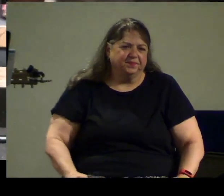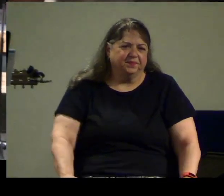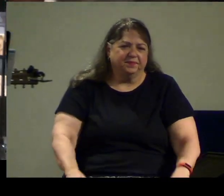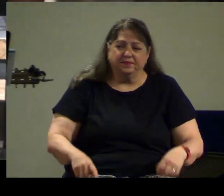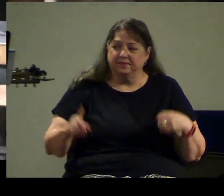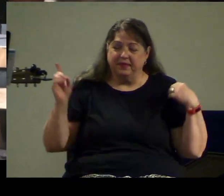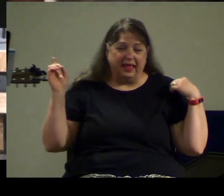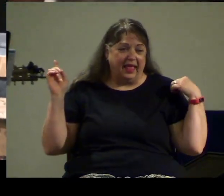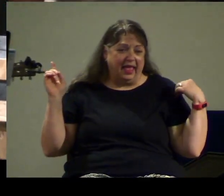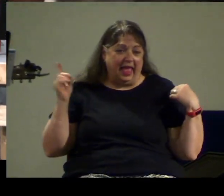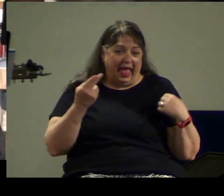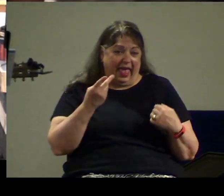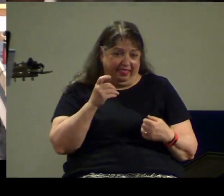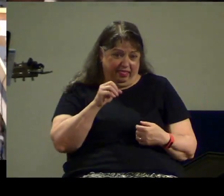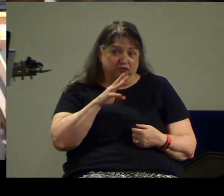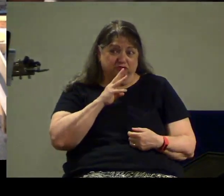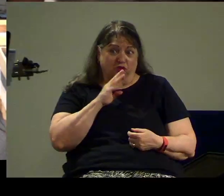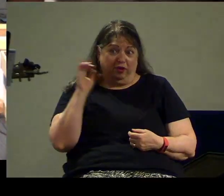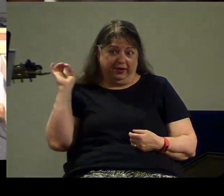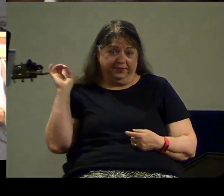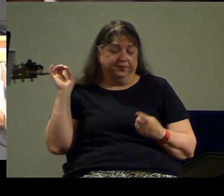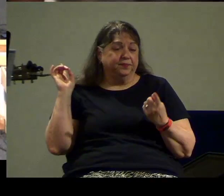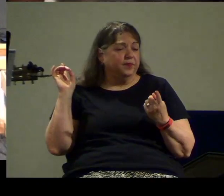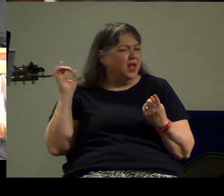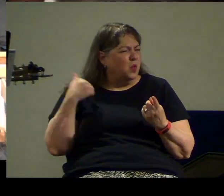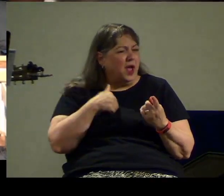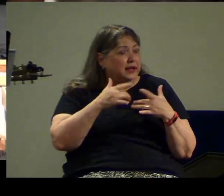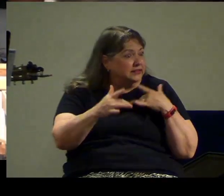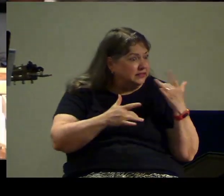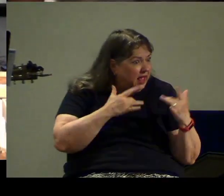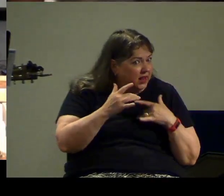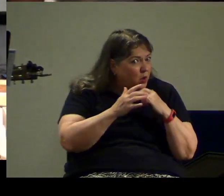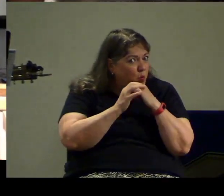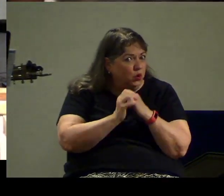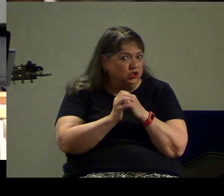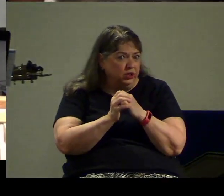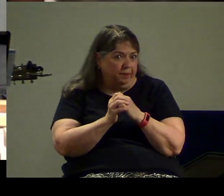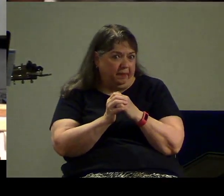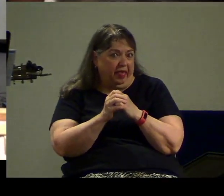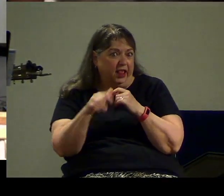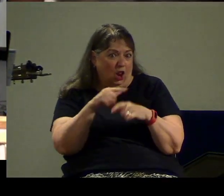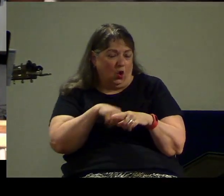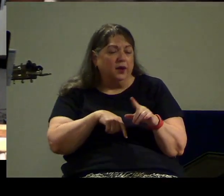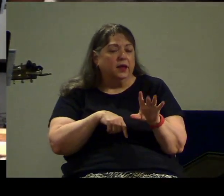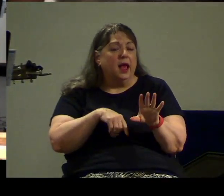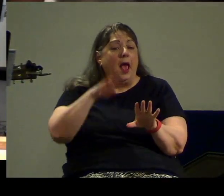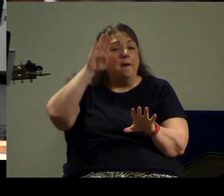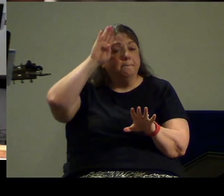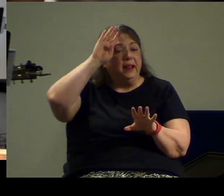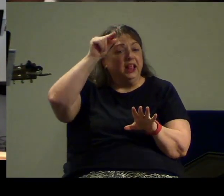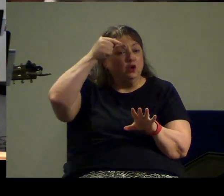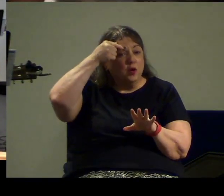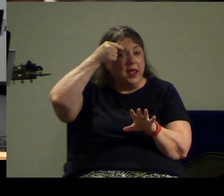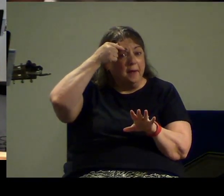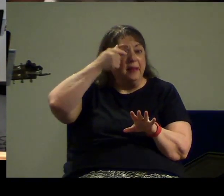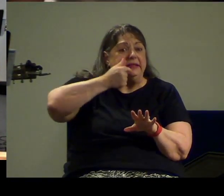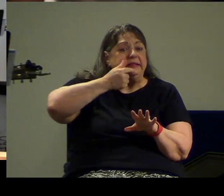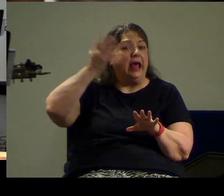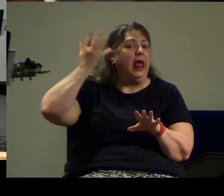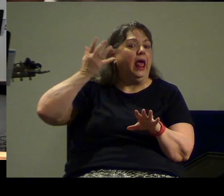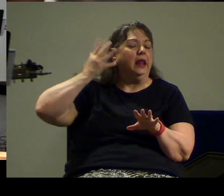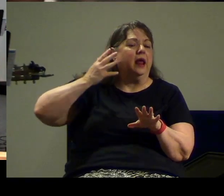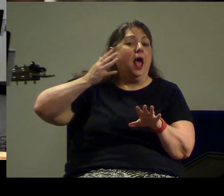Well, we are excited to worship the Lord this morning. Billy Graham once said, "My home is in heaven. I'm